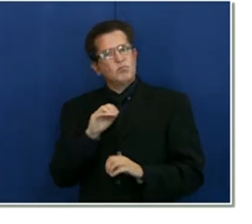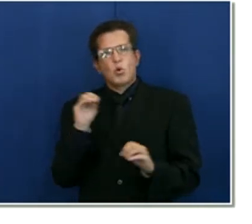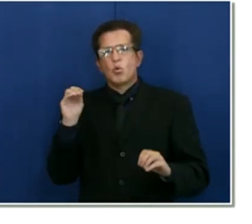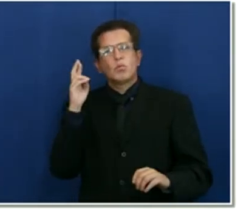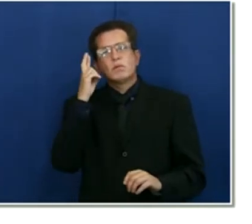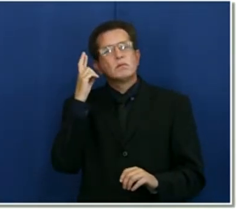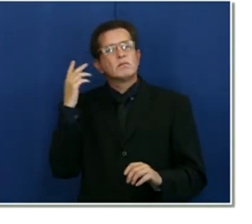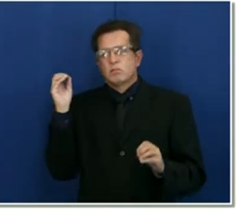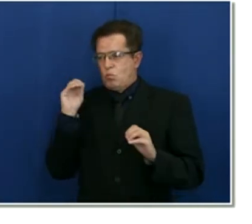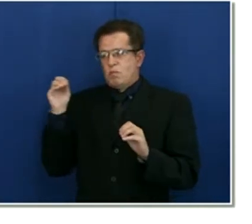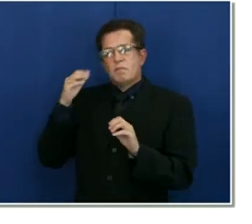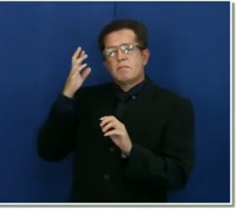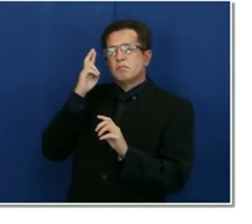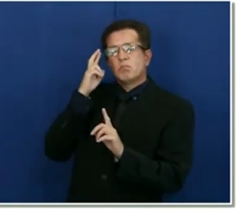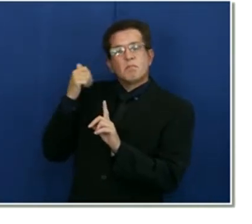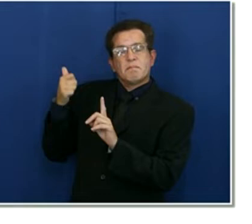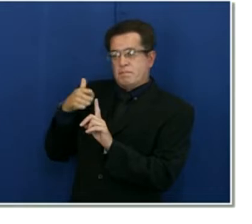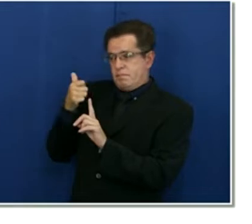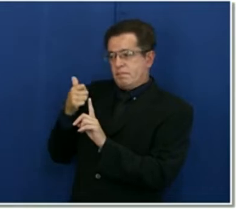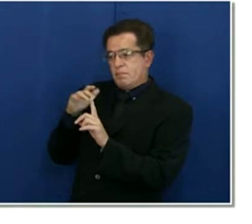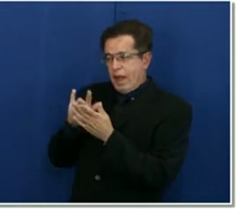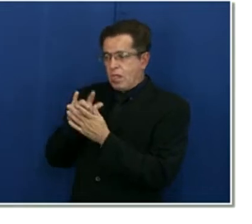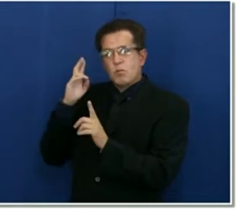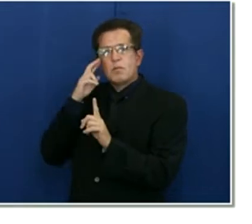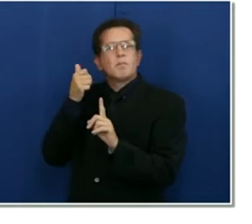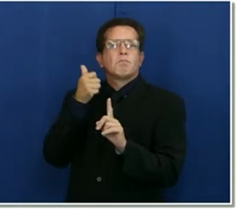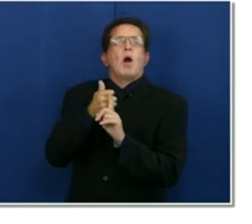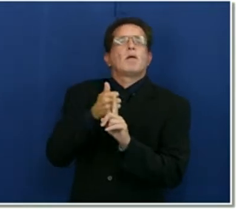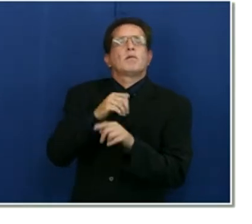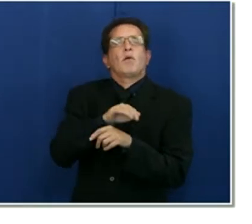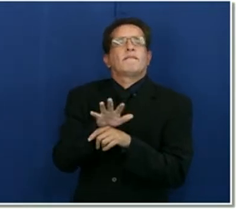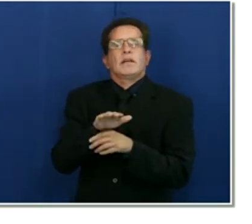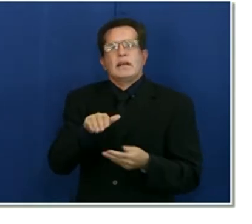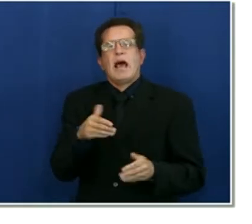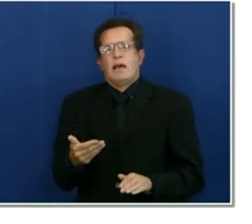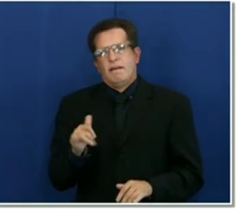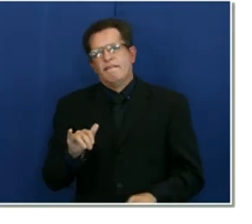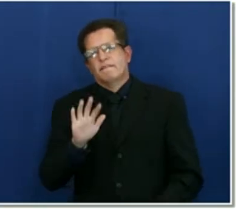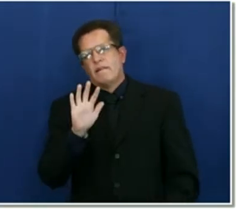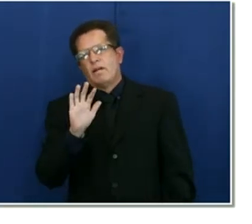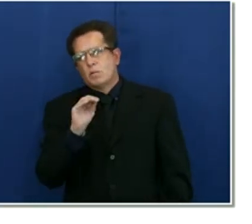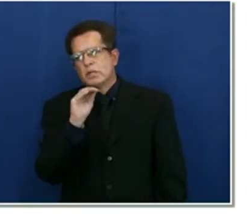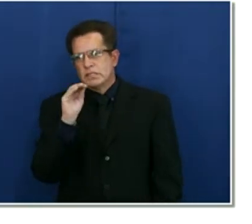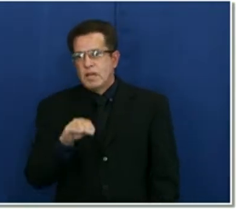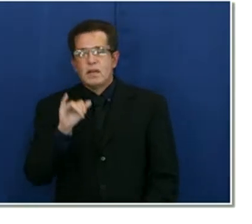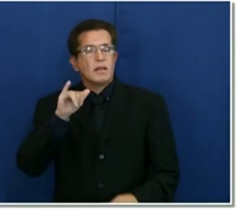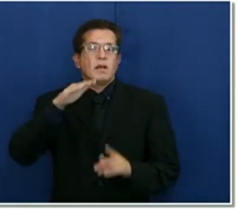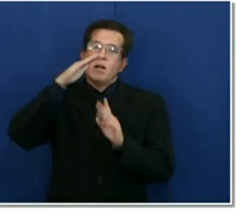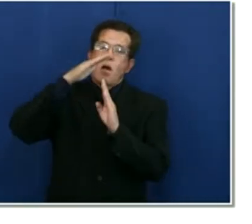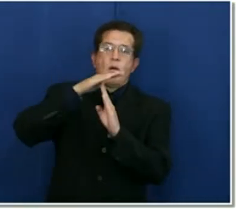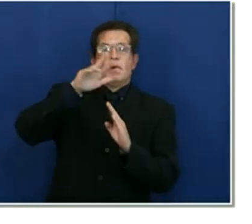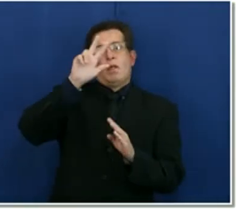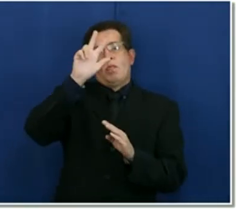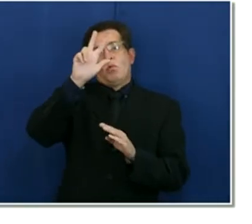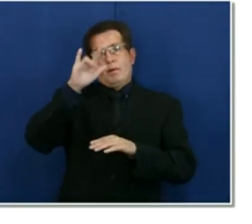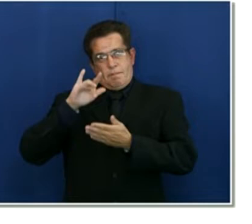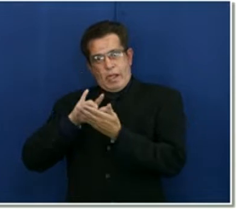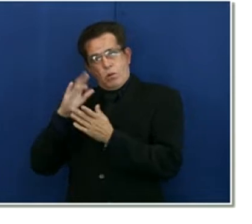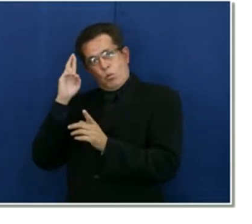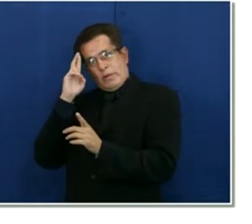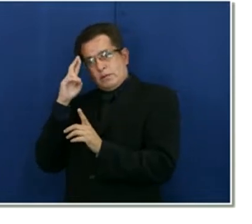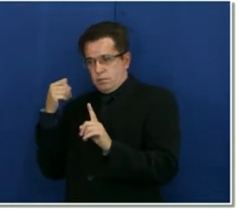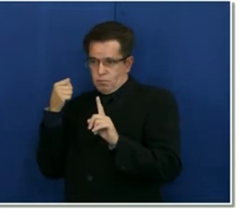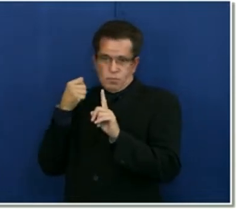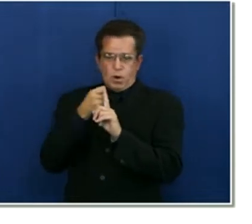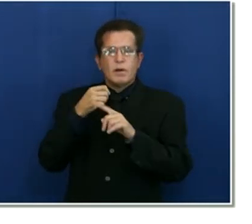have any underlying medical conditions. The top three categories of underlying medical conditions